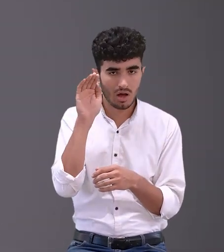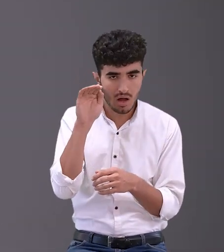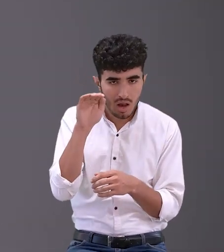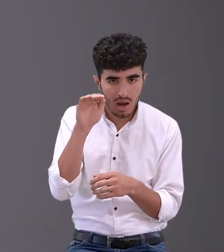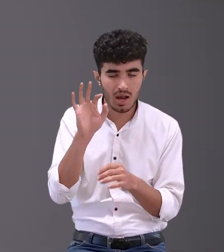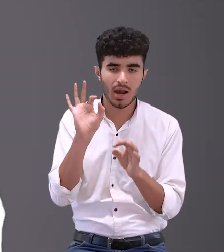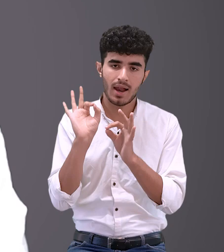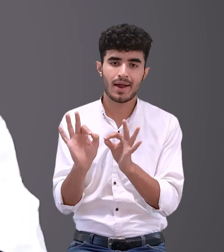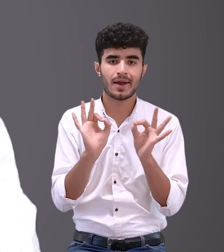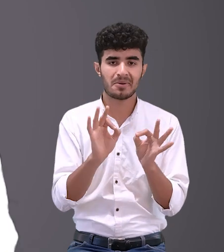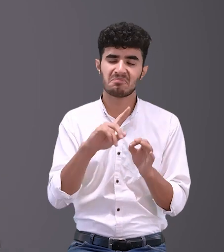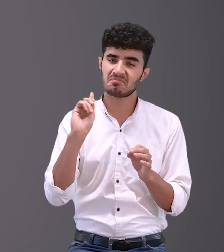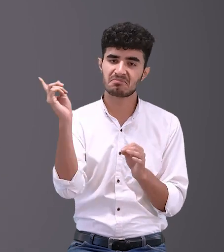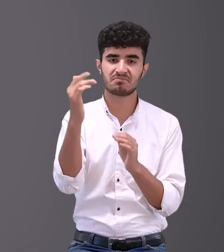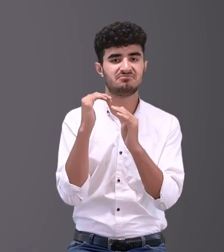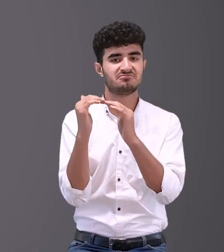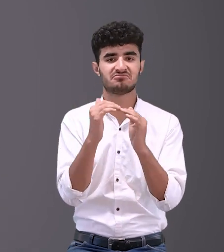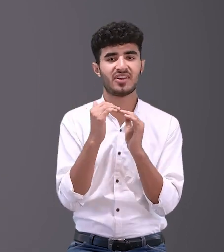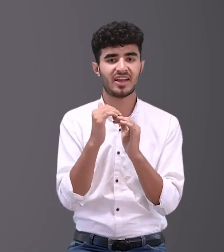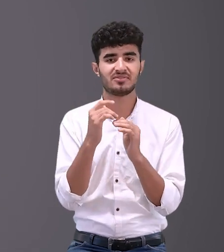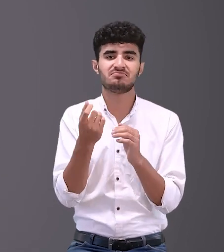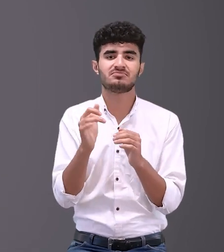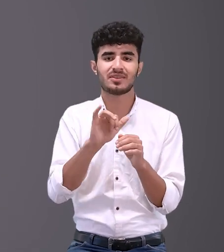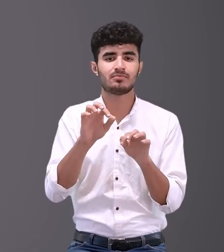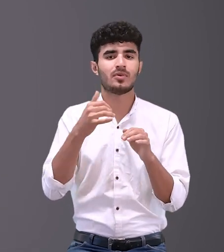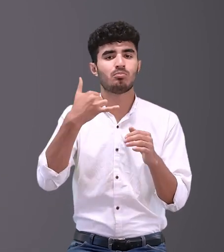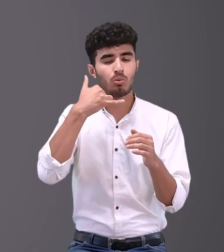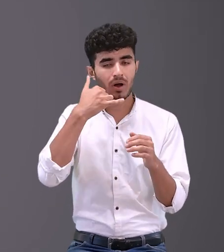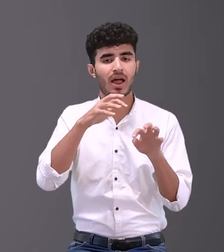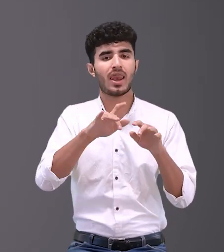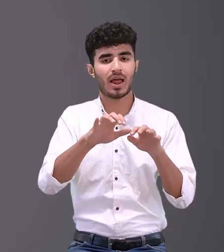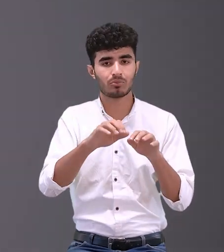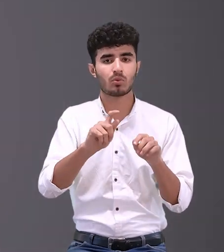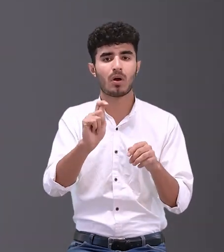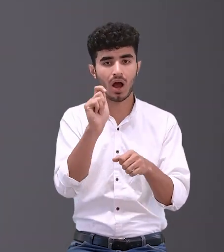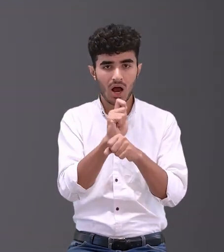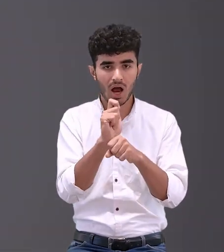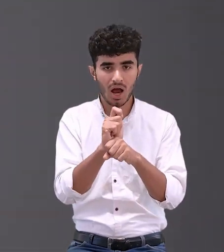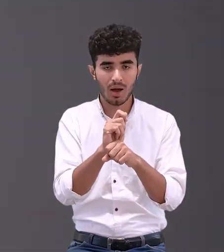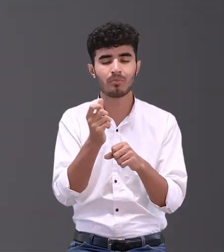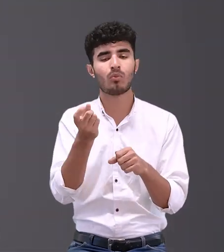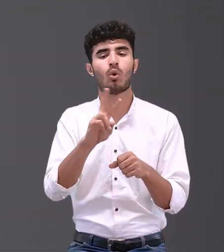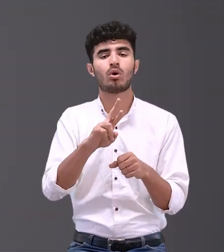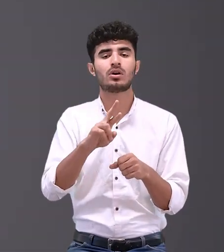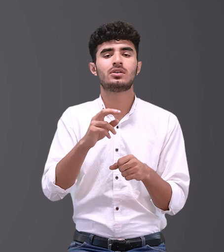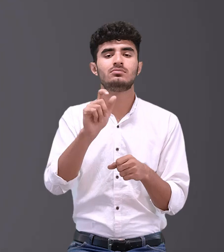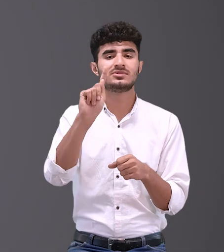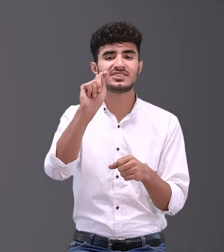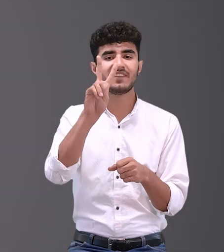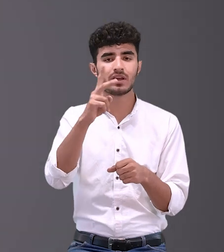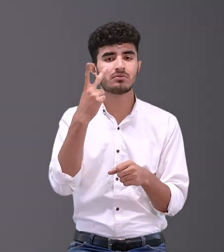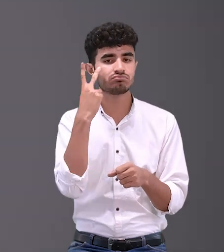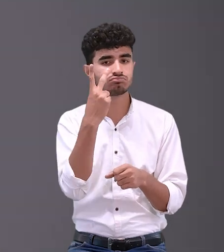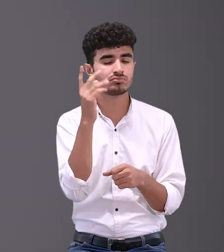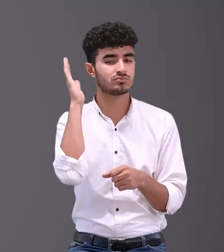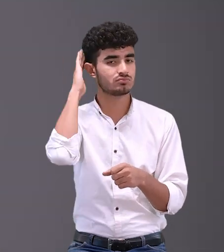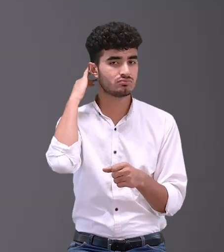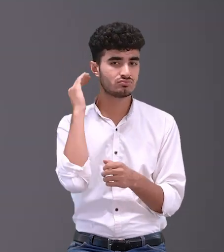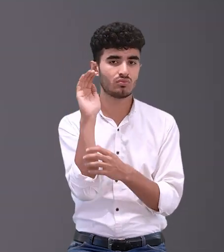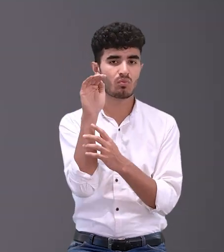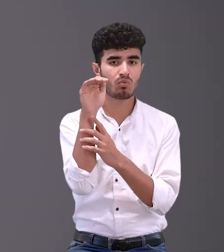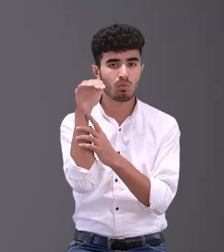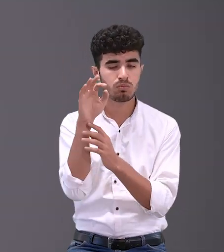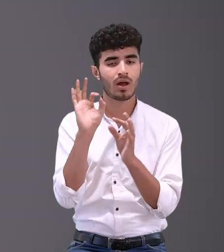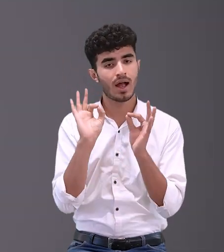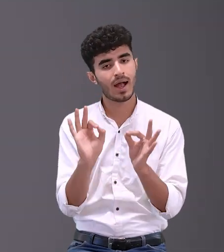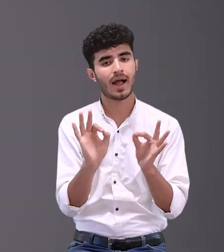sliding in our seat and we really just round the neck and round the body when we're on our gadgets or watching a TV, right? This